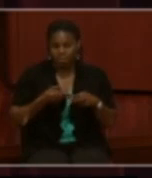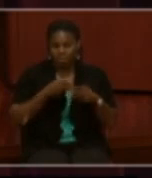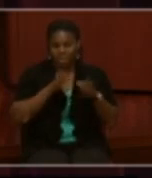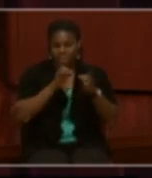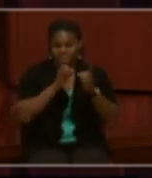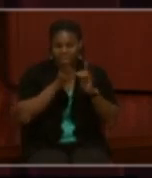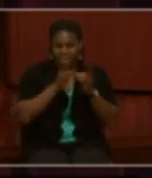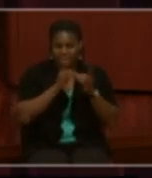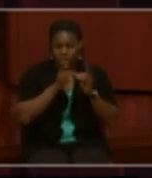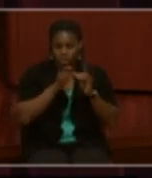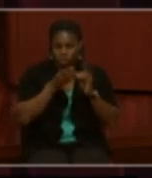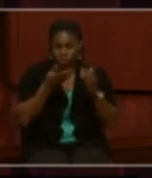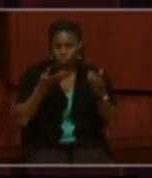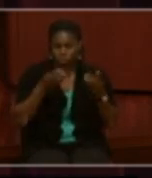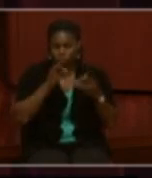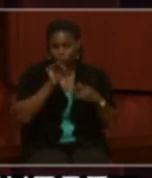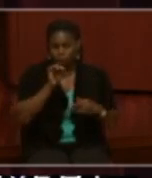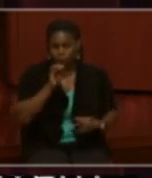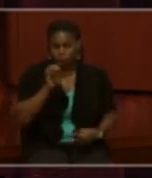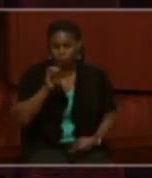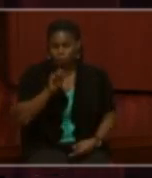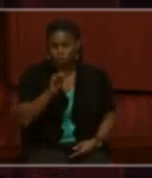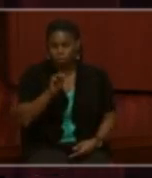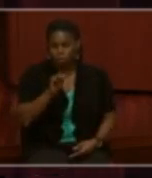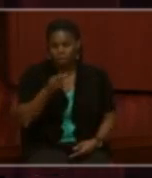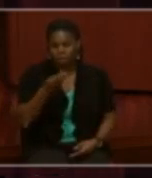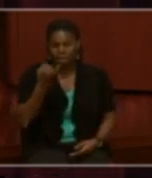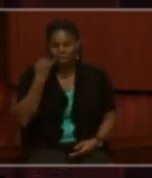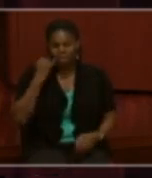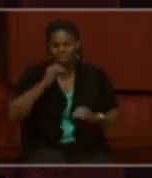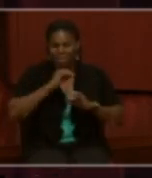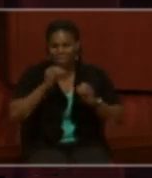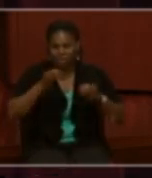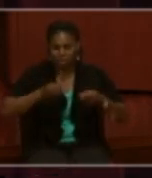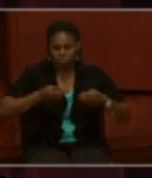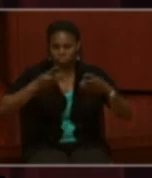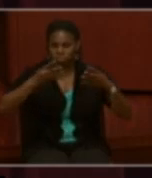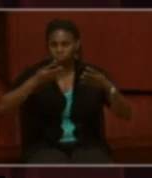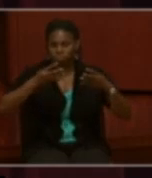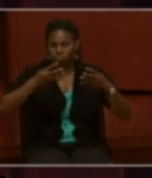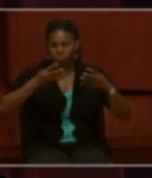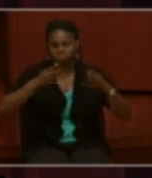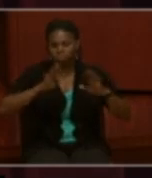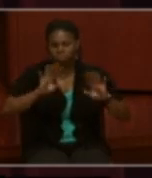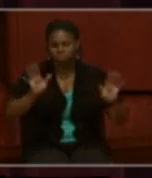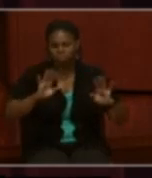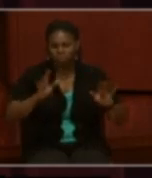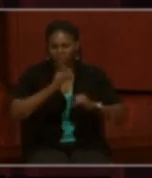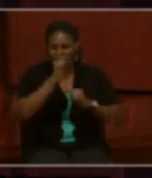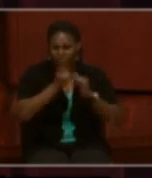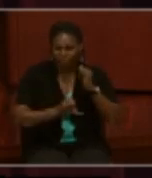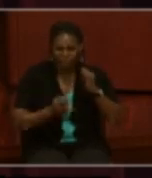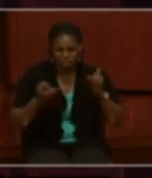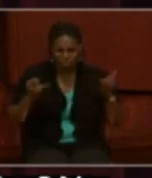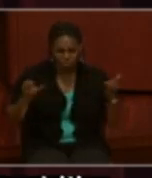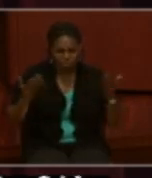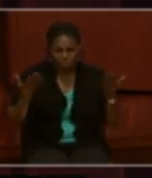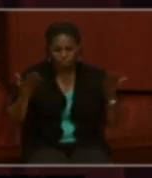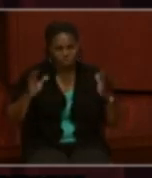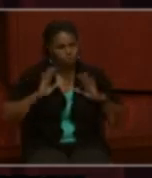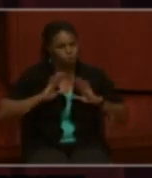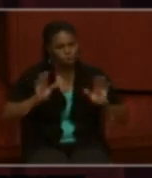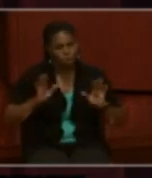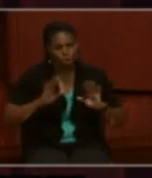in a digital format, if nothing comes up, don't take that as the final say on